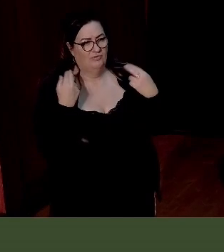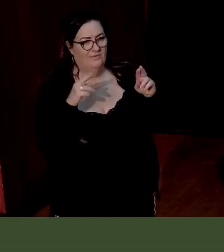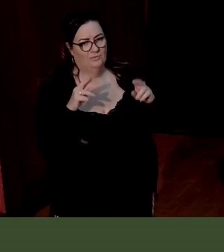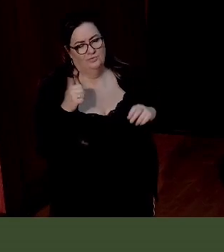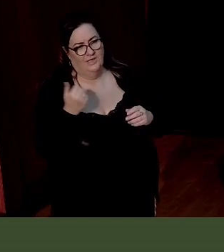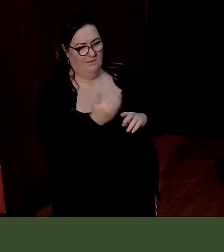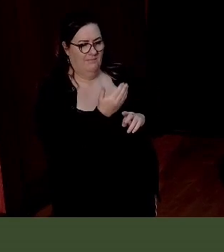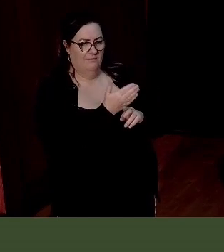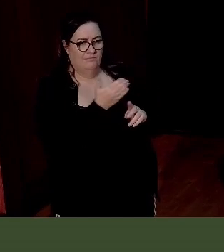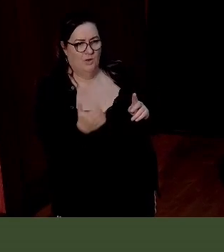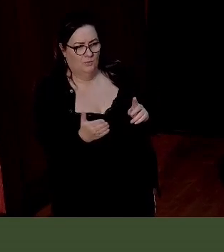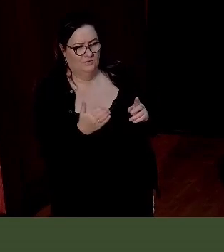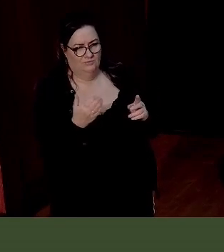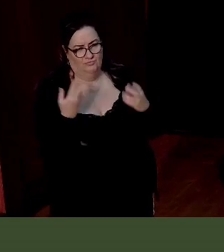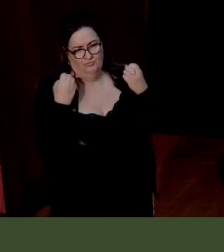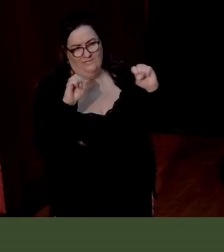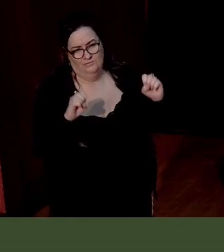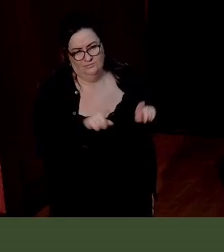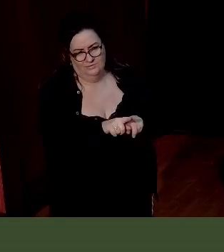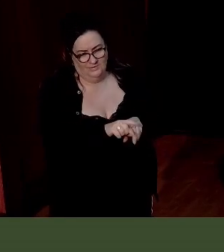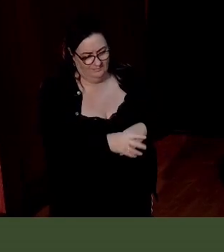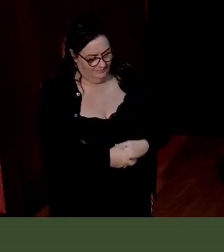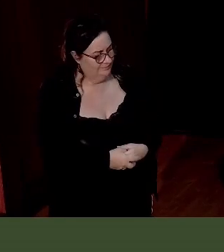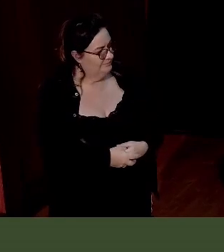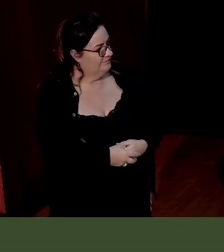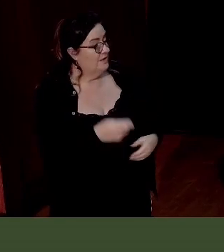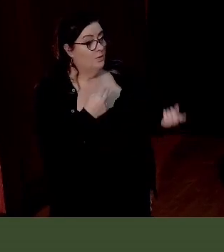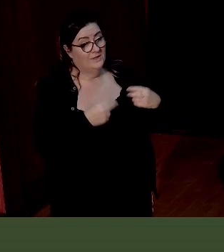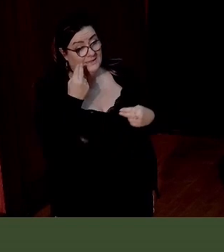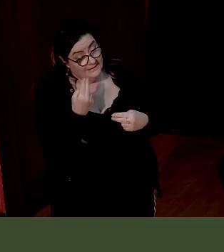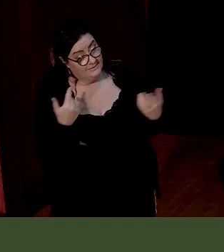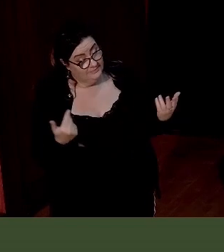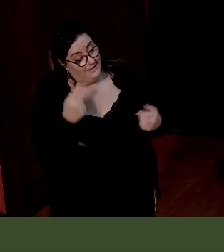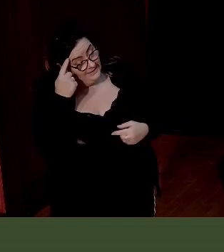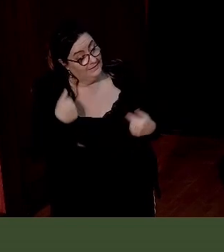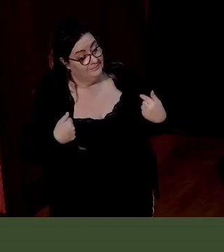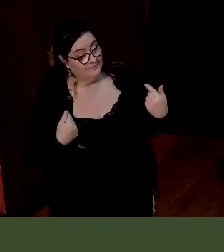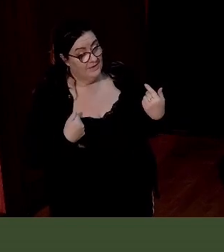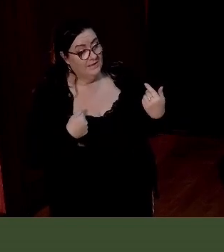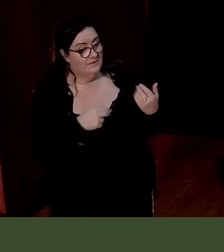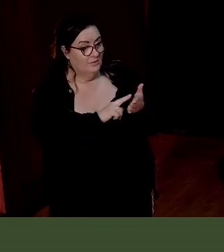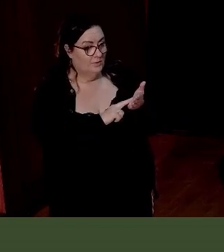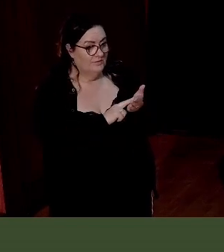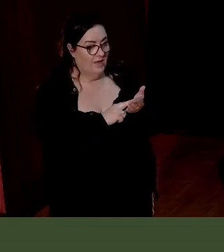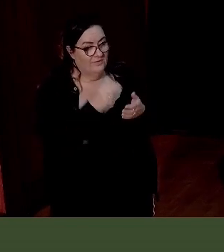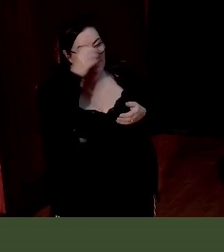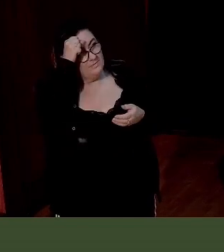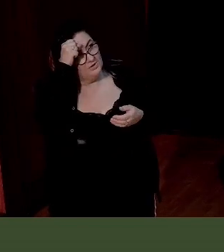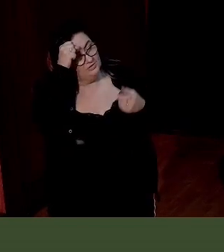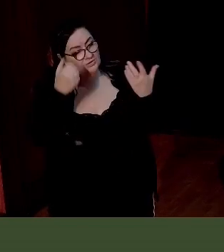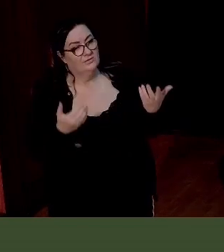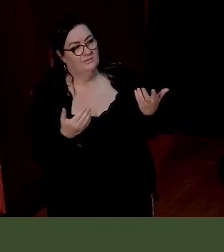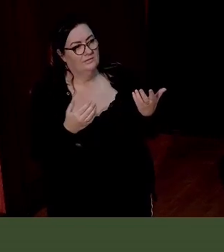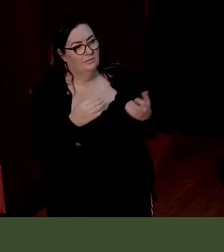and post-revolutionary period. We need, I would argue, to question the usefulness of commemoration in aiding